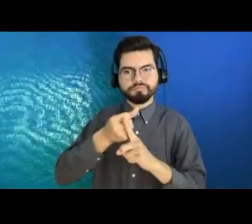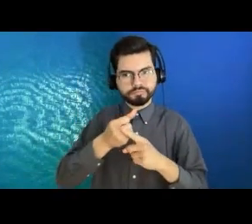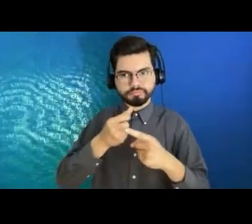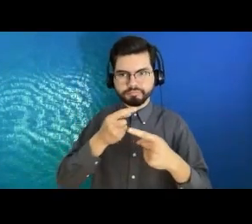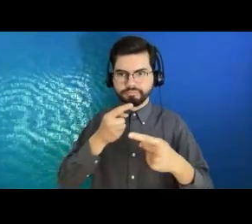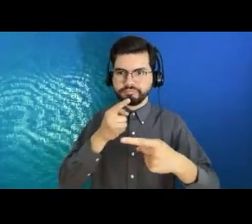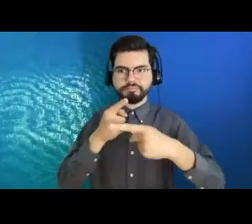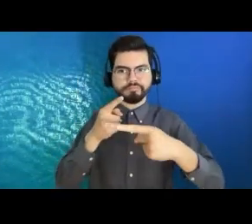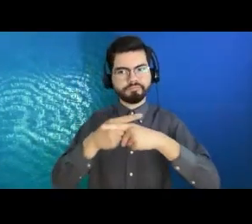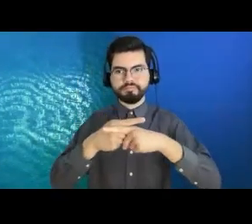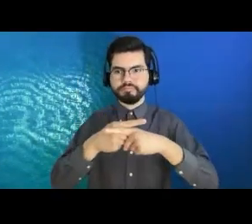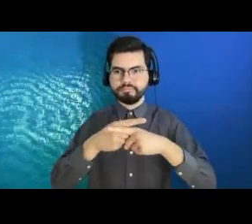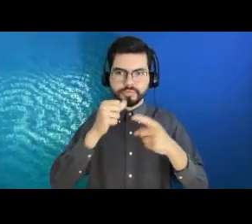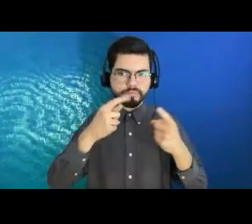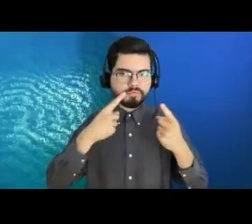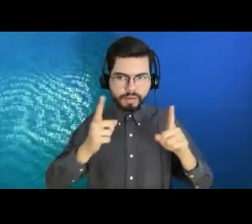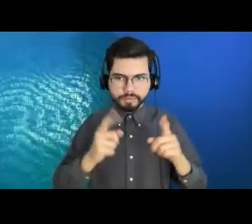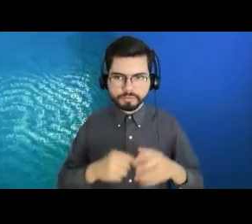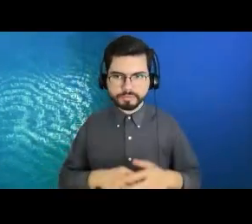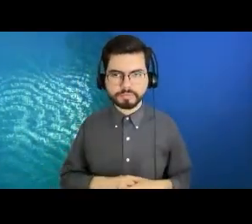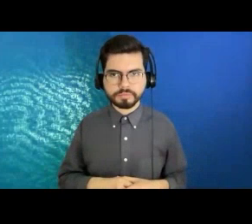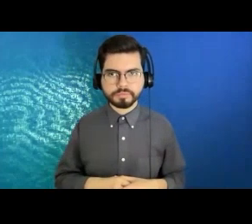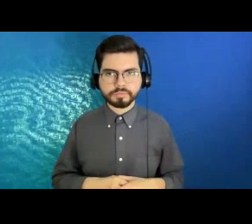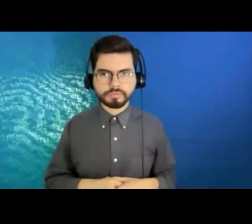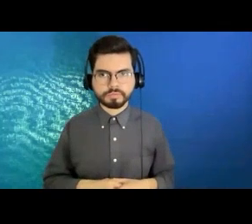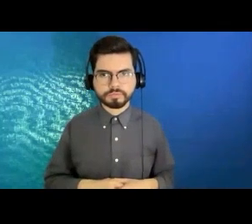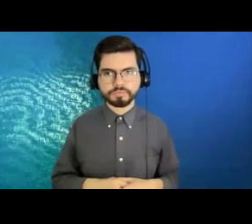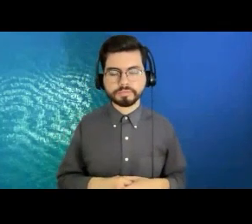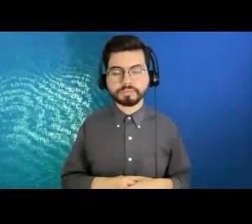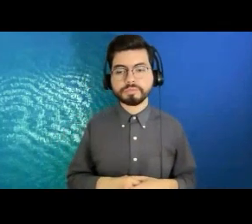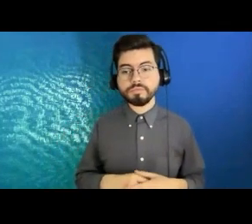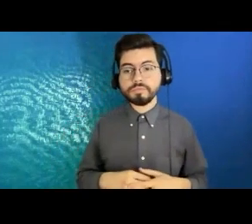We're about to, so to do that, we propose